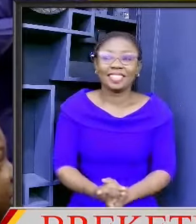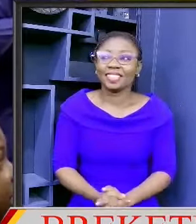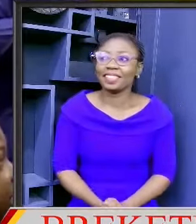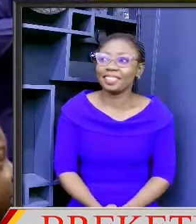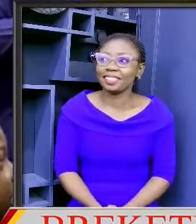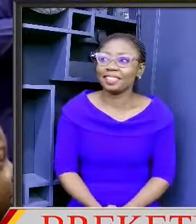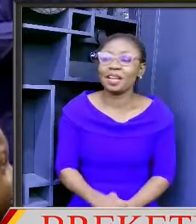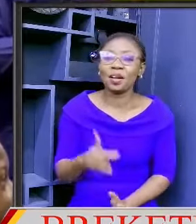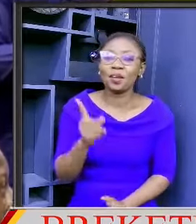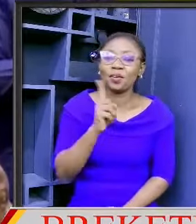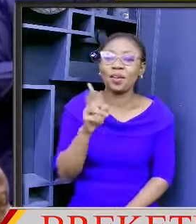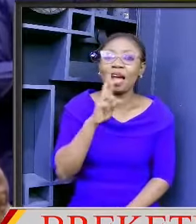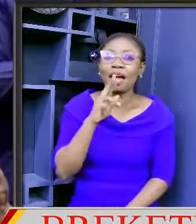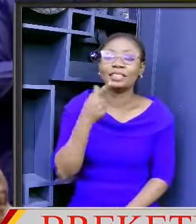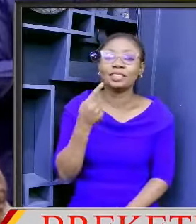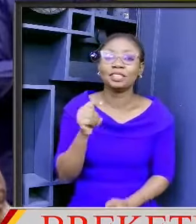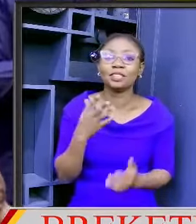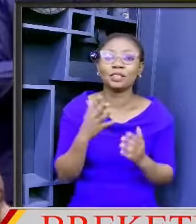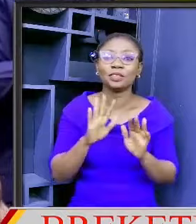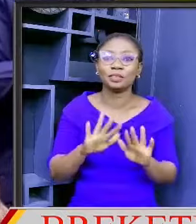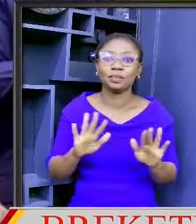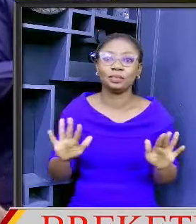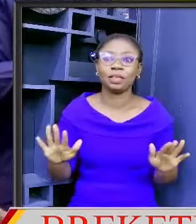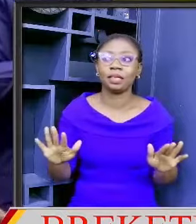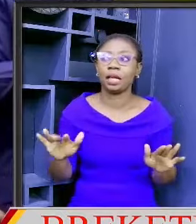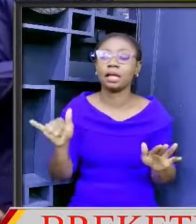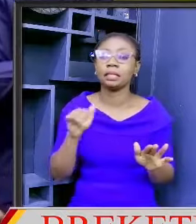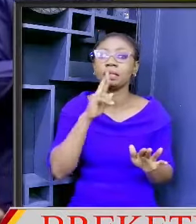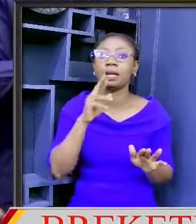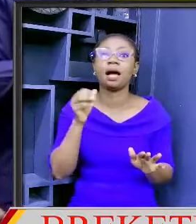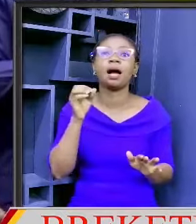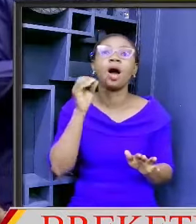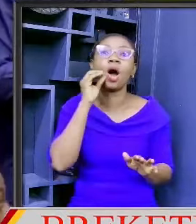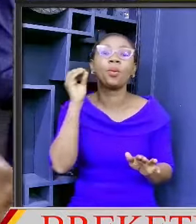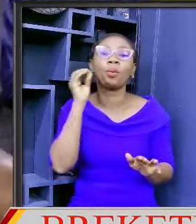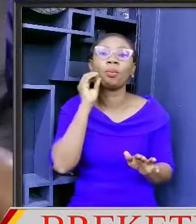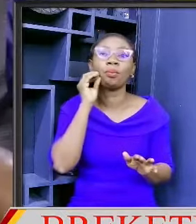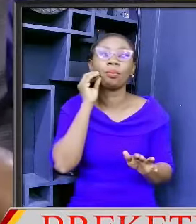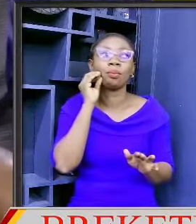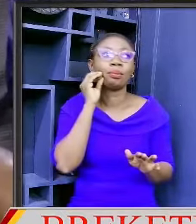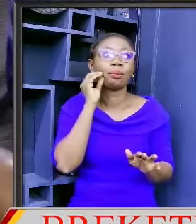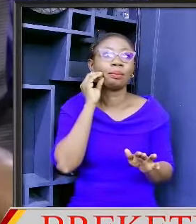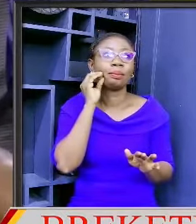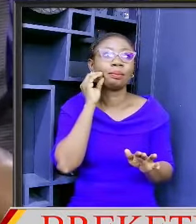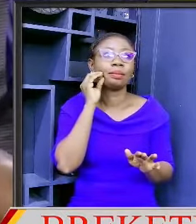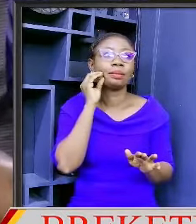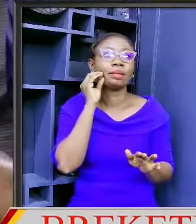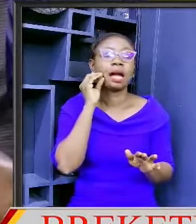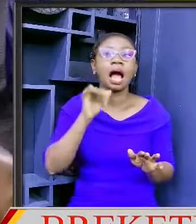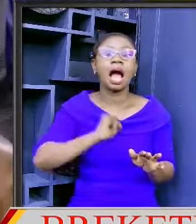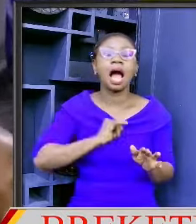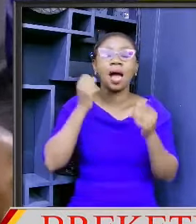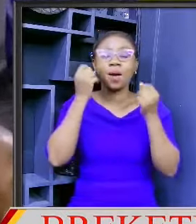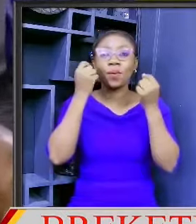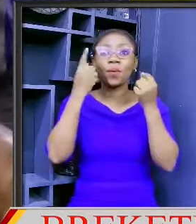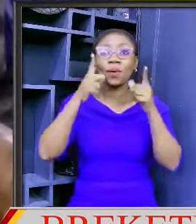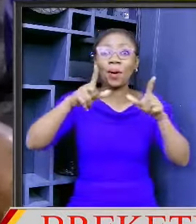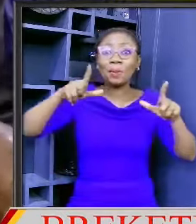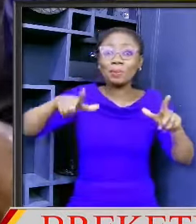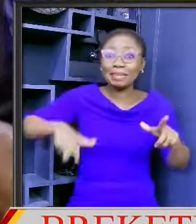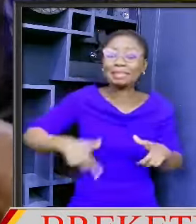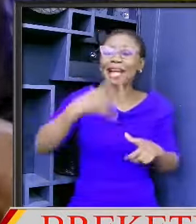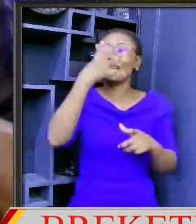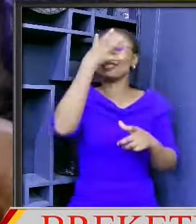Yeah. Where are the children then? They are at home. Why you no carry them come? We wake up very late though. I sleep till